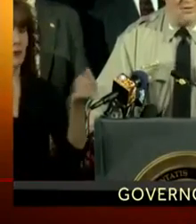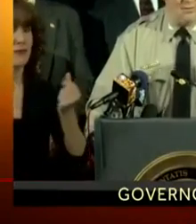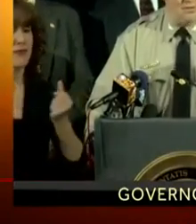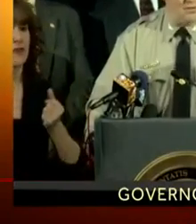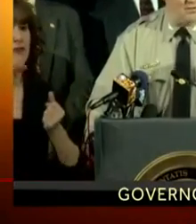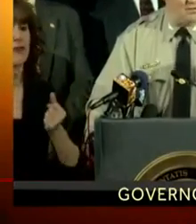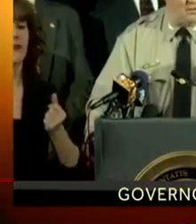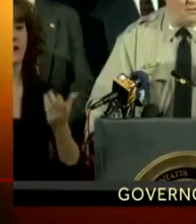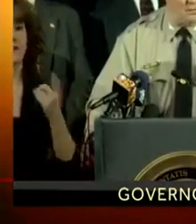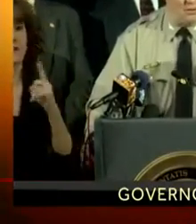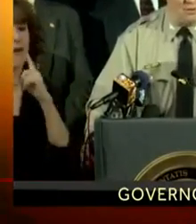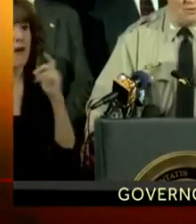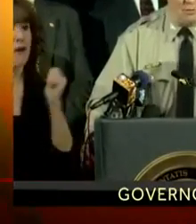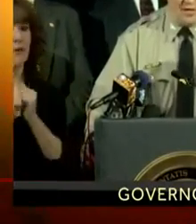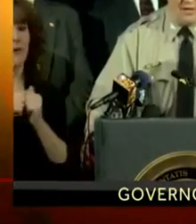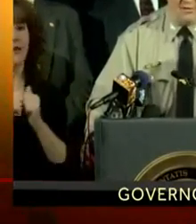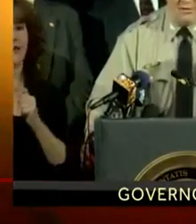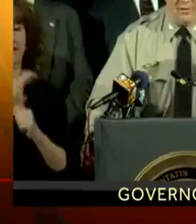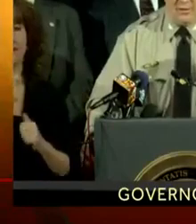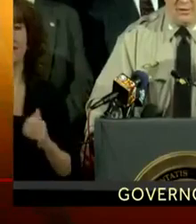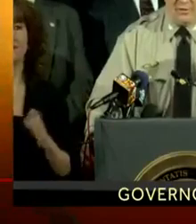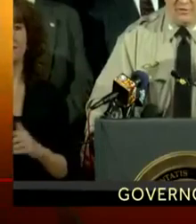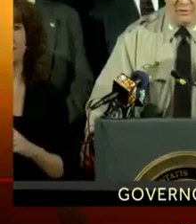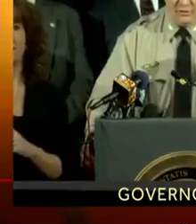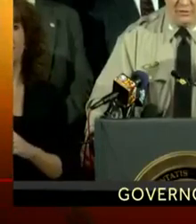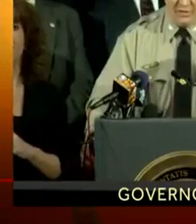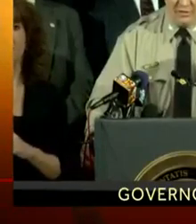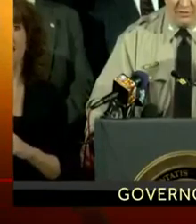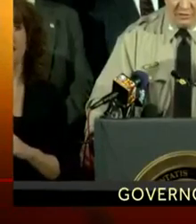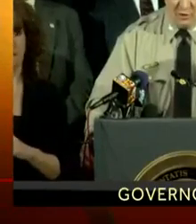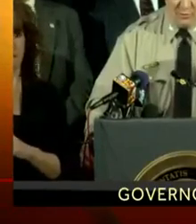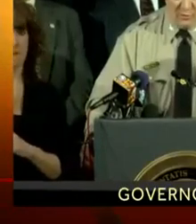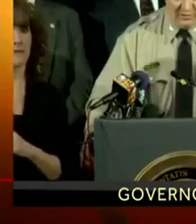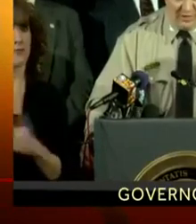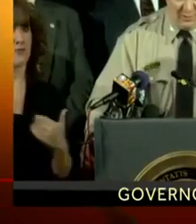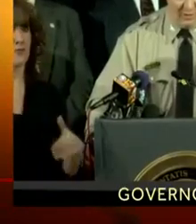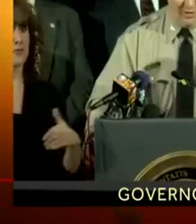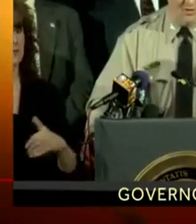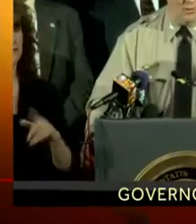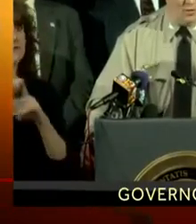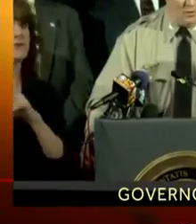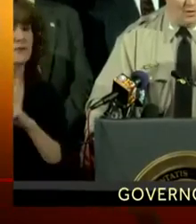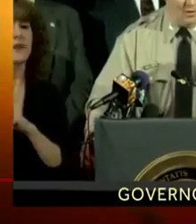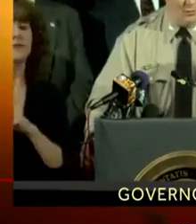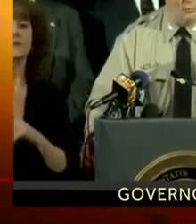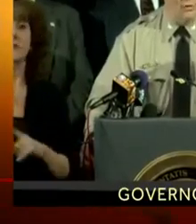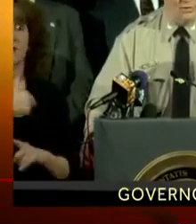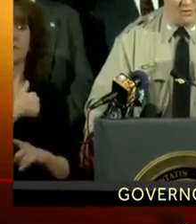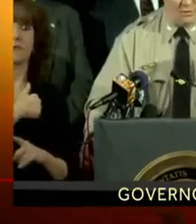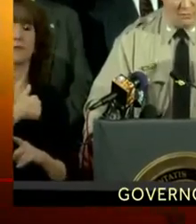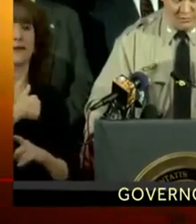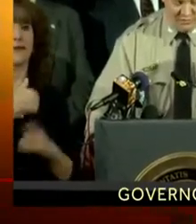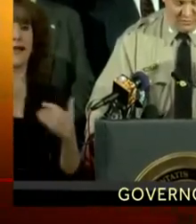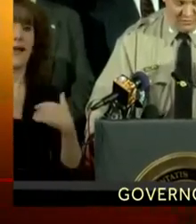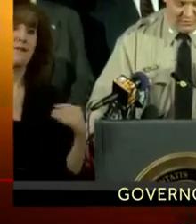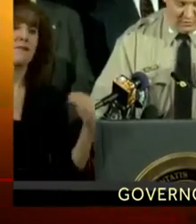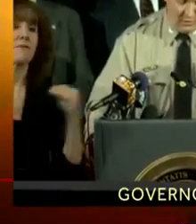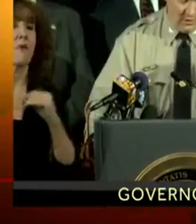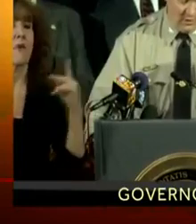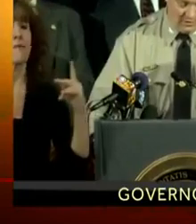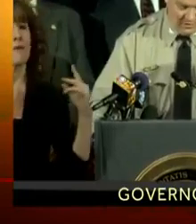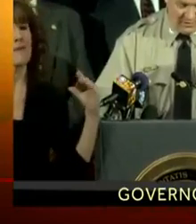have had conversations this evening with Commissioner Batts. He certainly understands the scope of what has happened and that we're coming in with additional forces